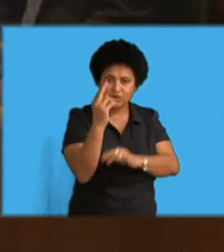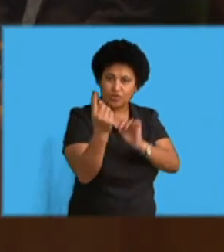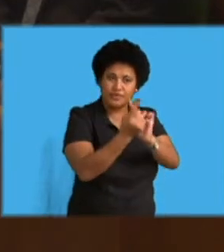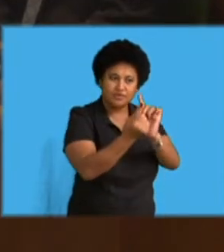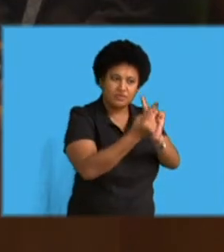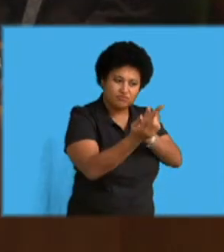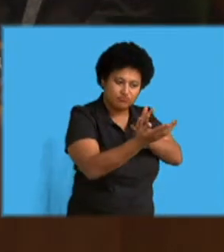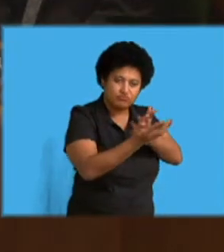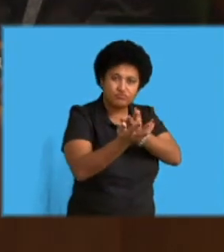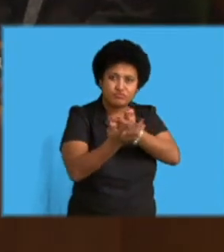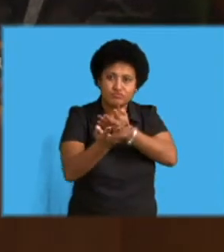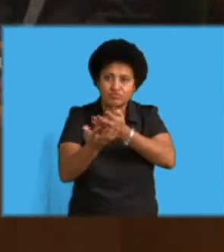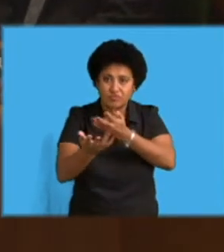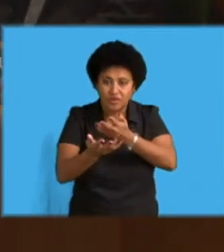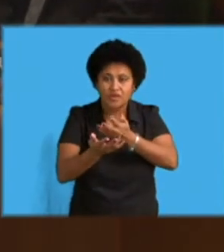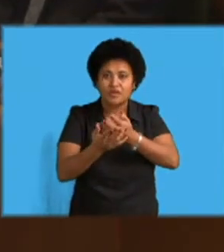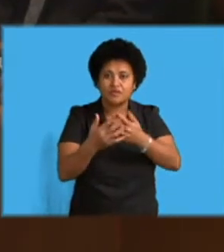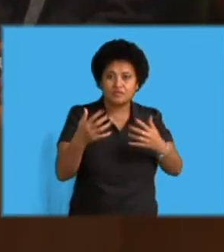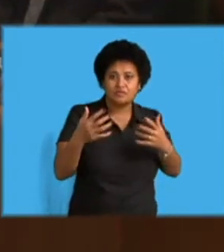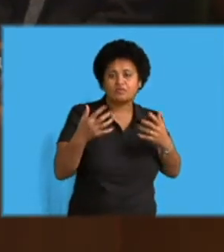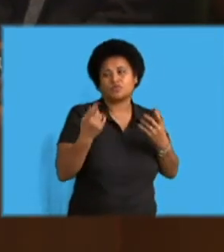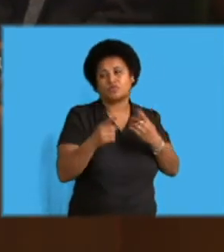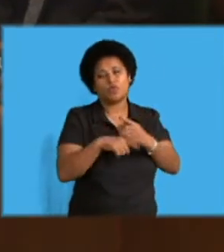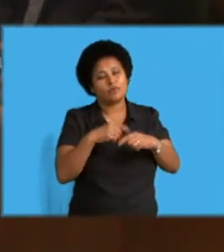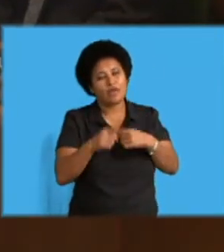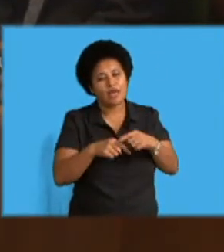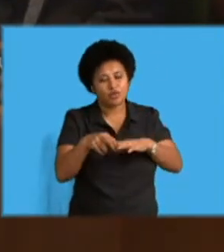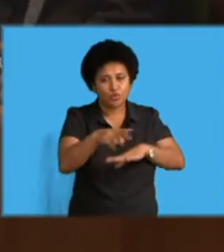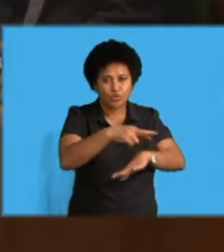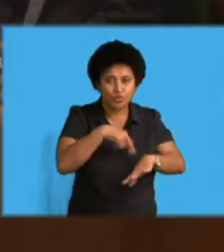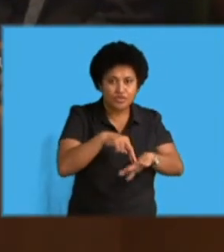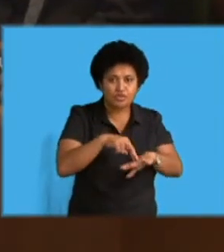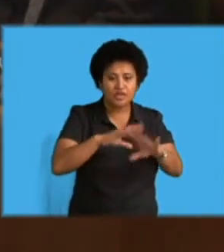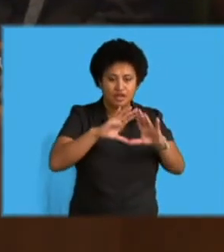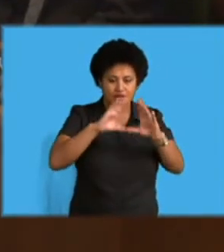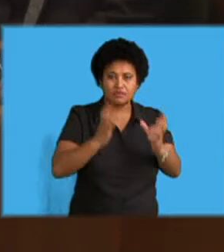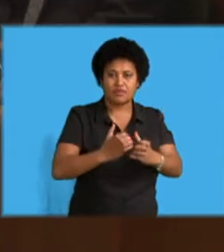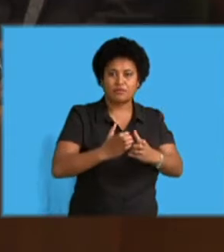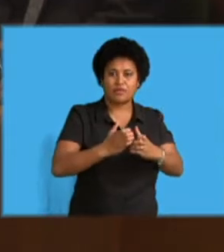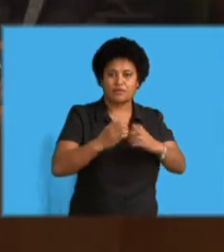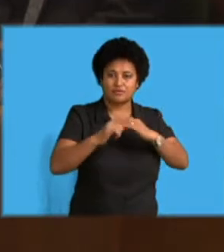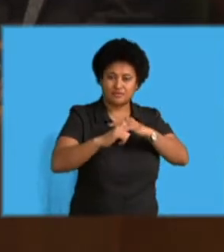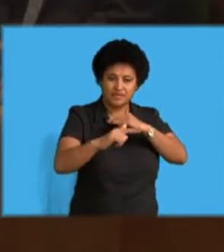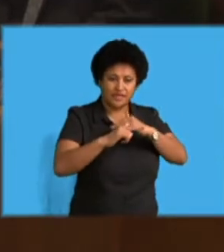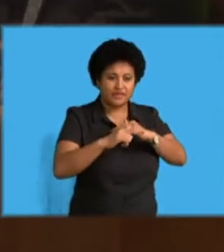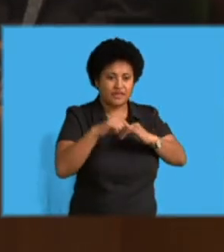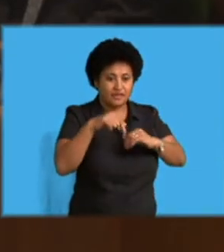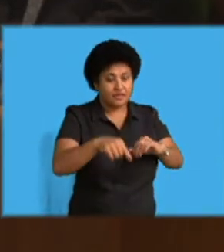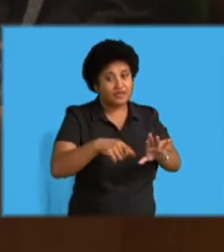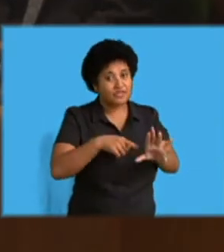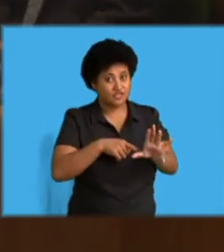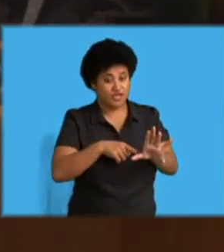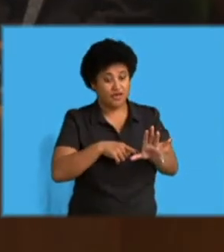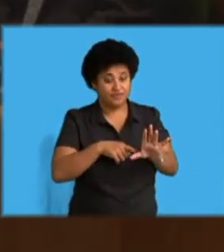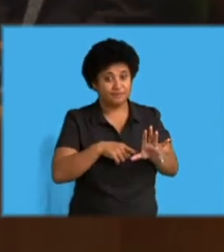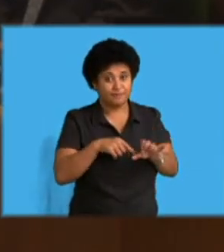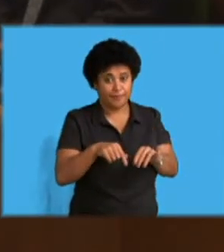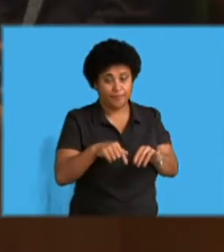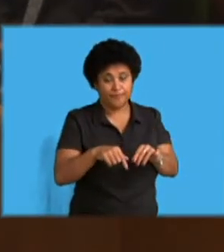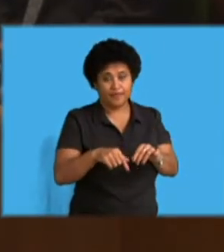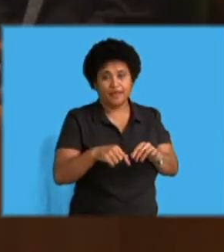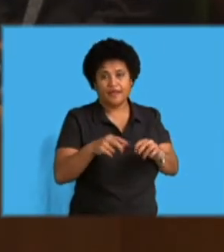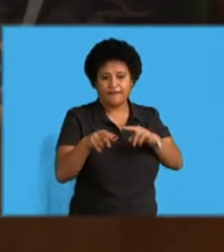that apply on a regional and global level. This year, Honourable Deputy Speaker, Fiji had the tremendous opportunity to chair